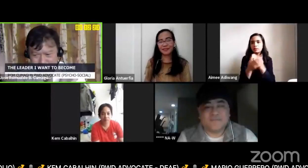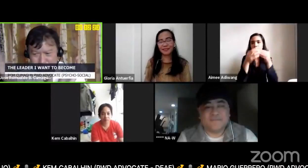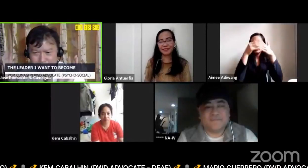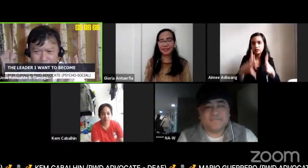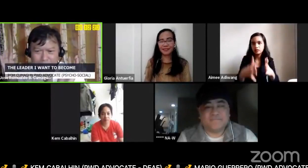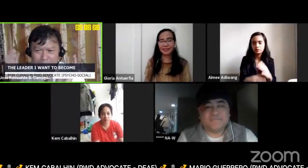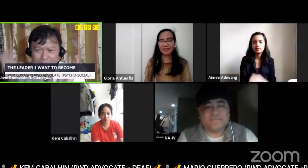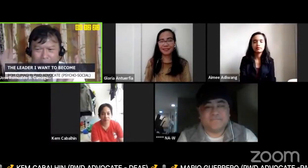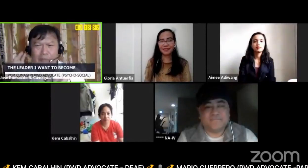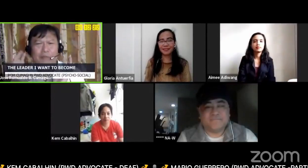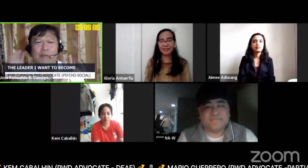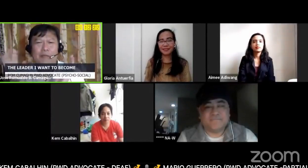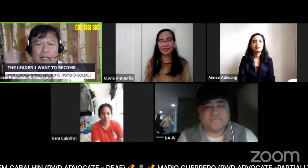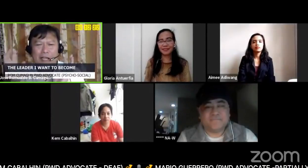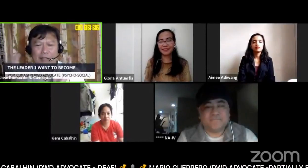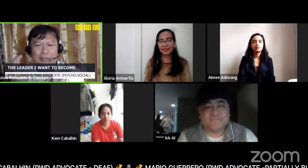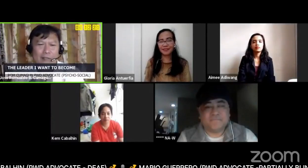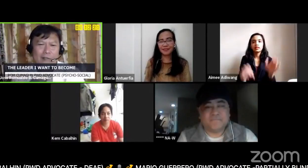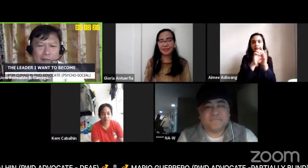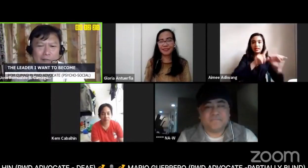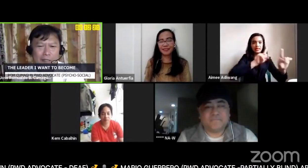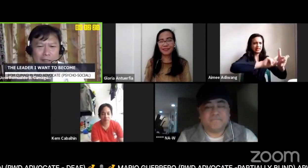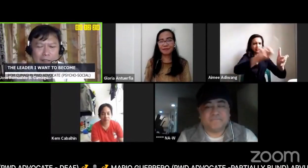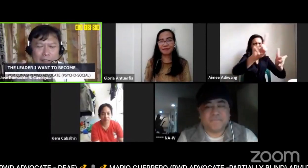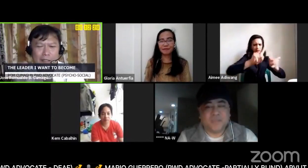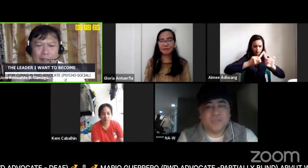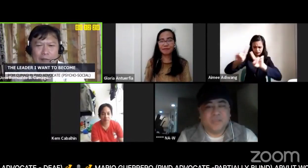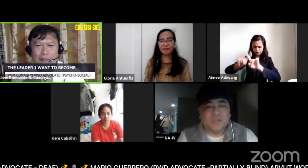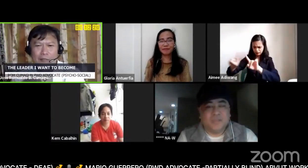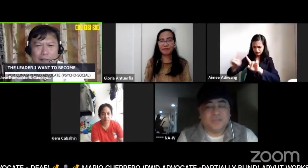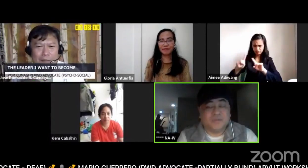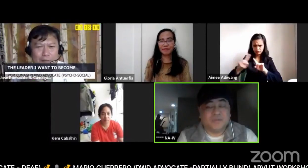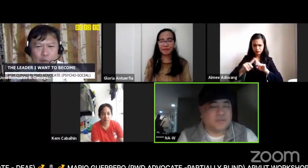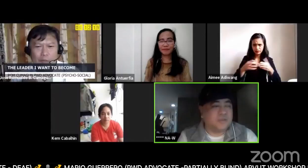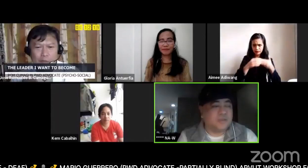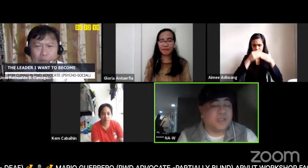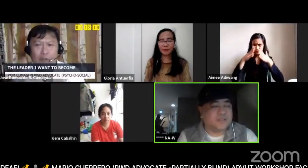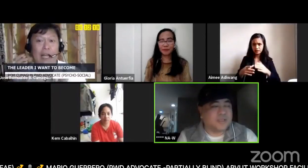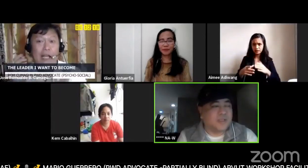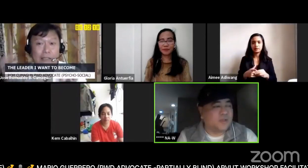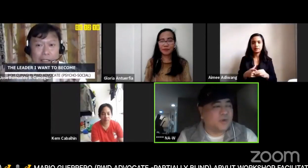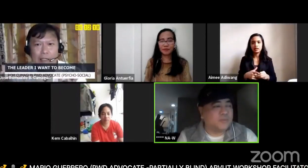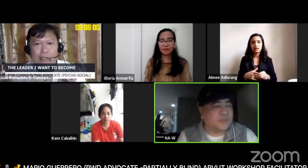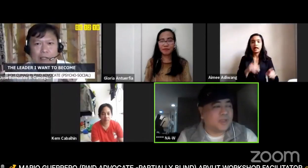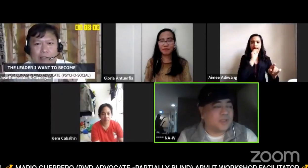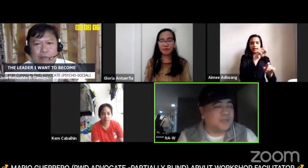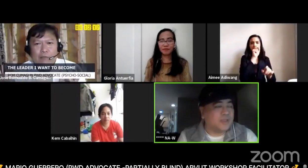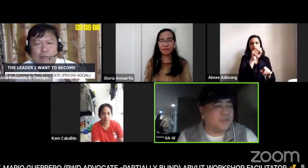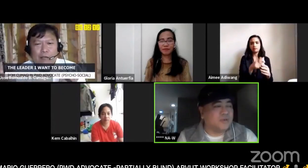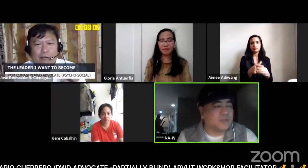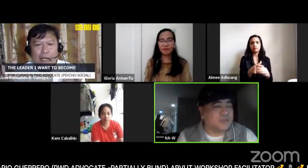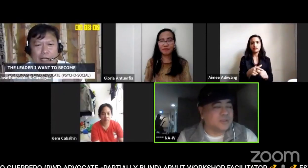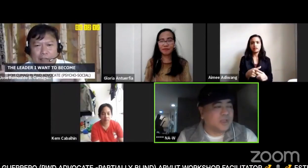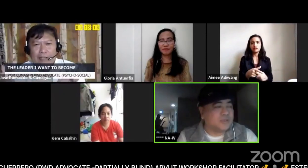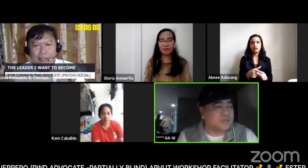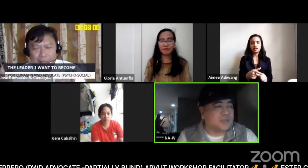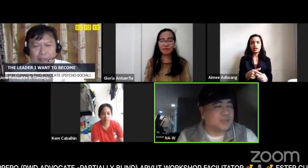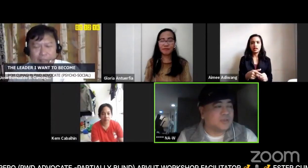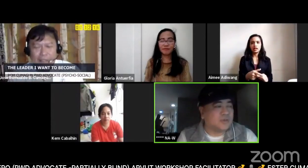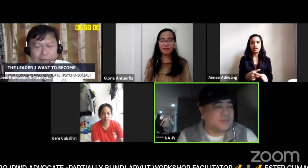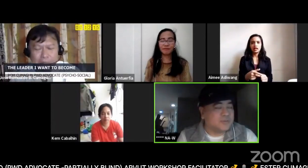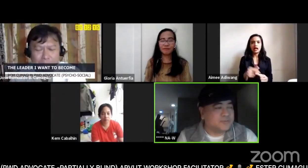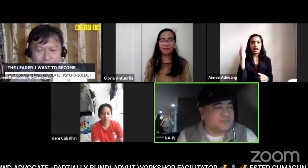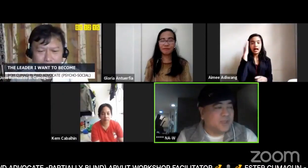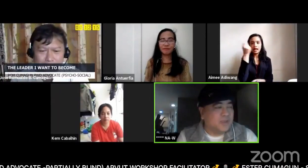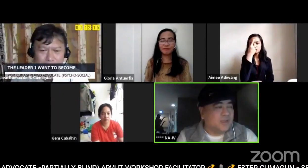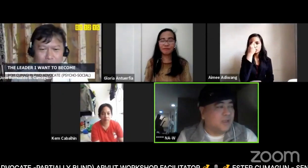na iba-ibang klase. Okay? Yes, have red Rom. I think I know what you're para trying to